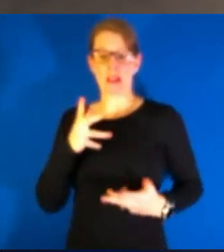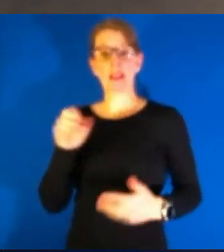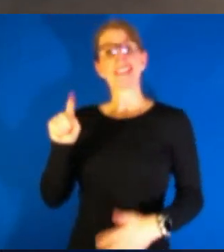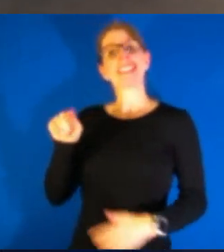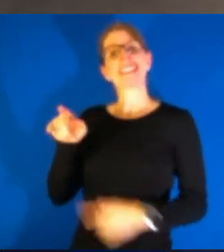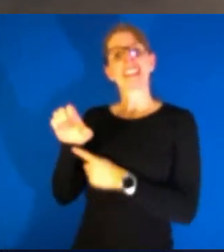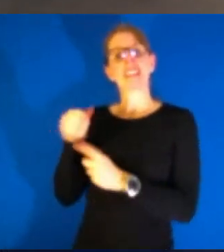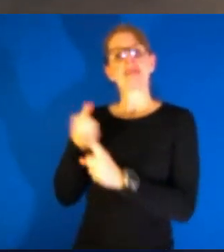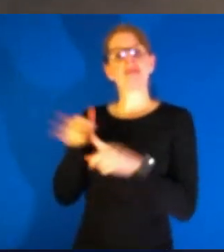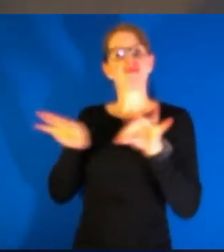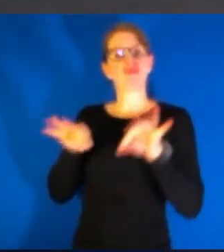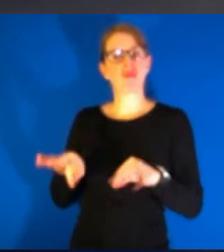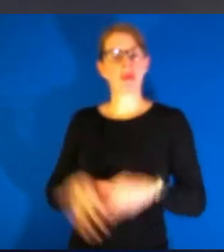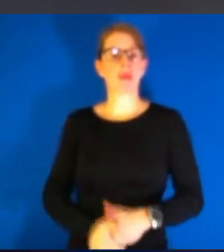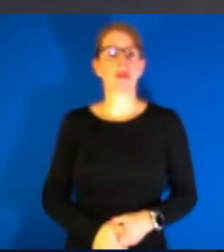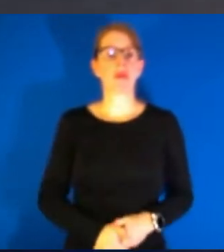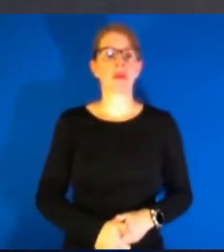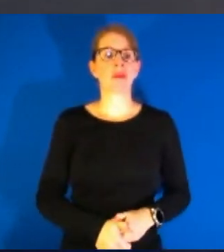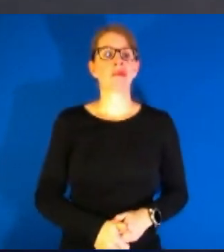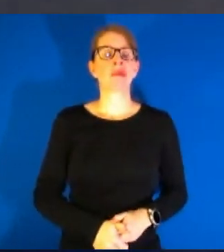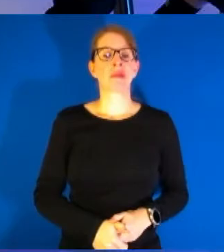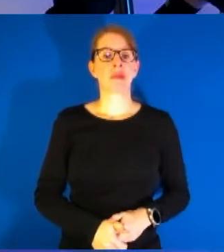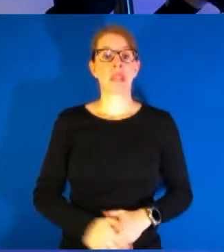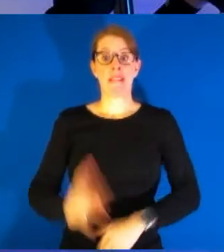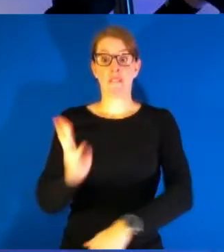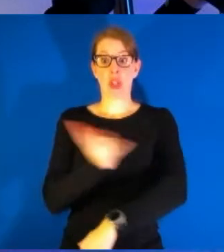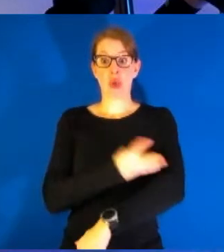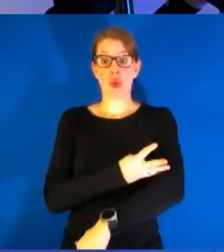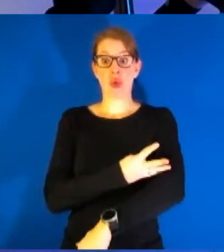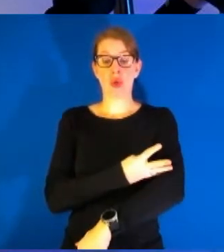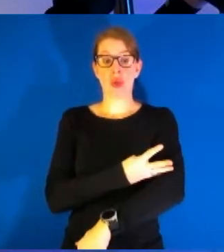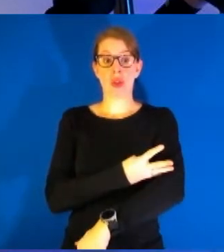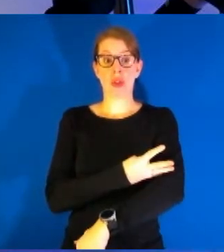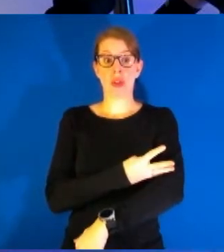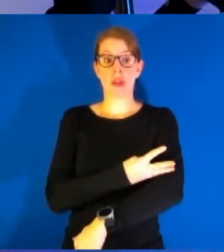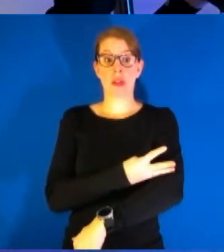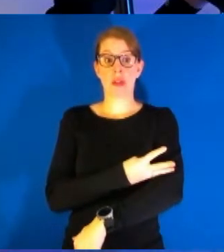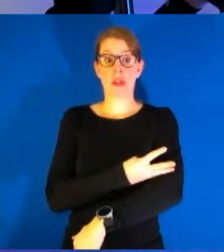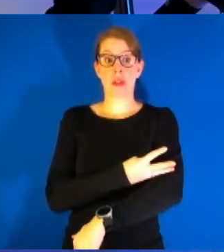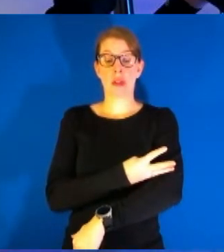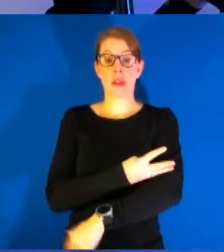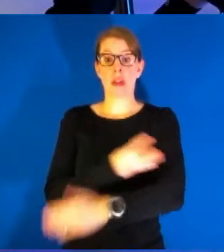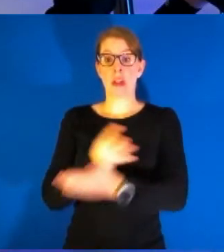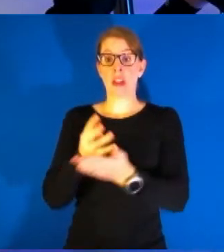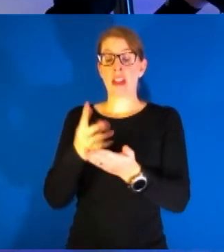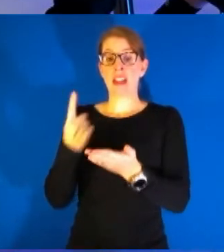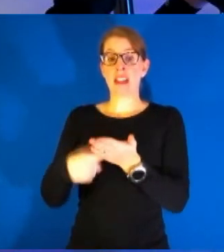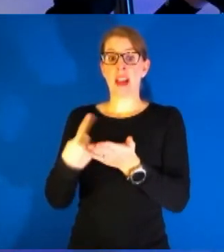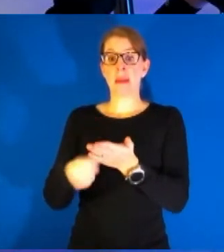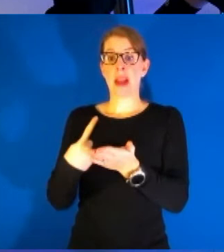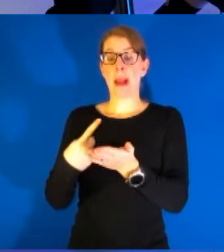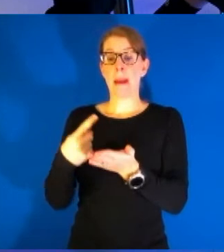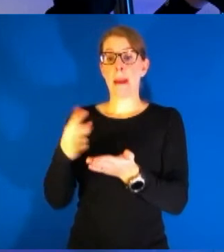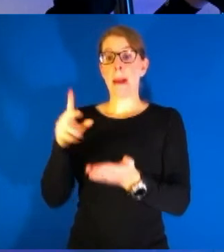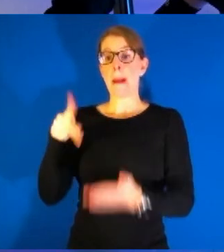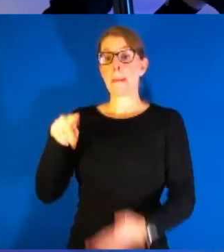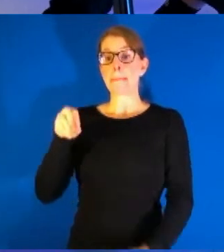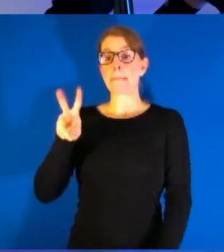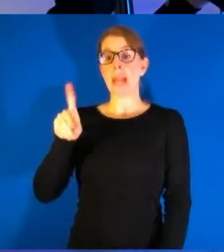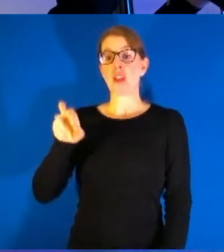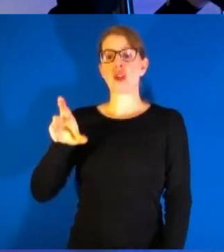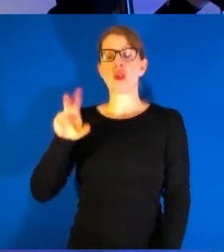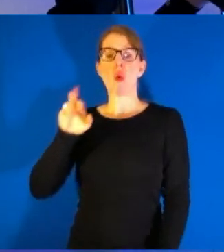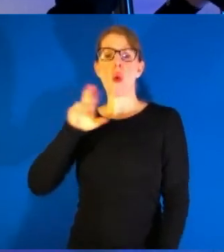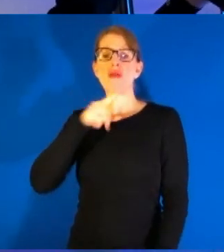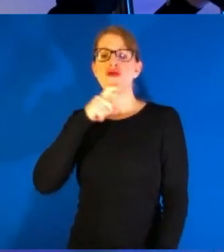about, if we do an infusion, the drug doesn't always come as a liquid. Sometimes it comes as a powder or a dry product. So you have to mix